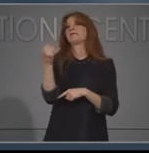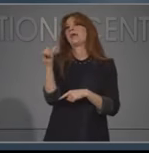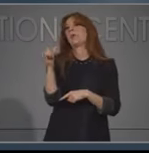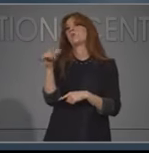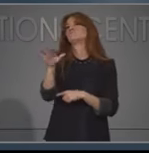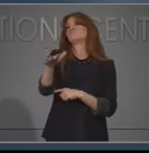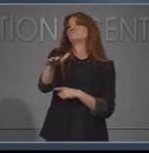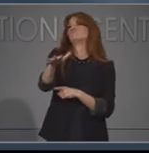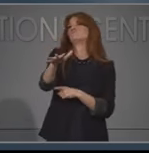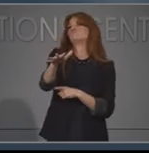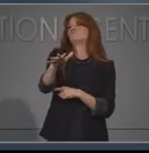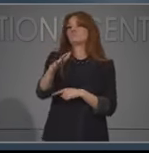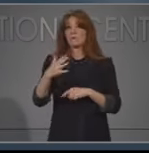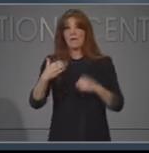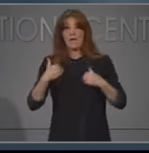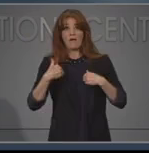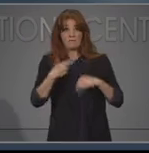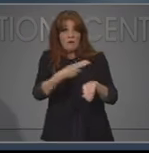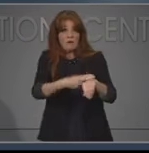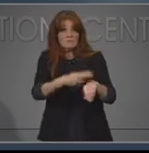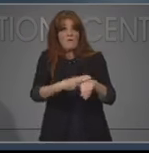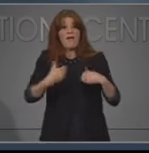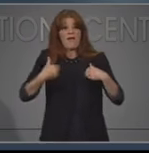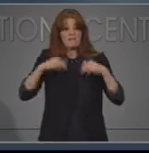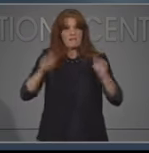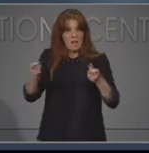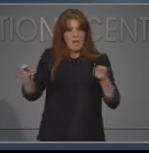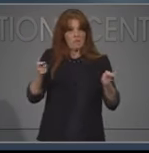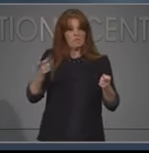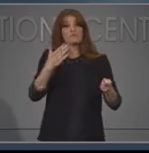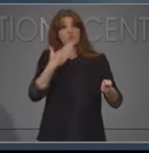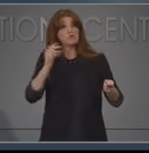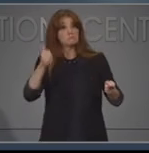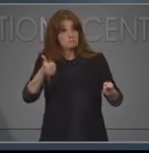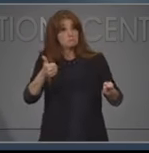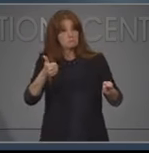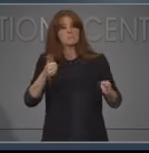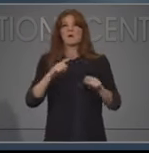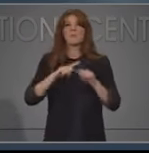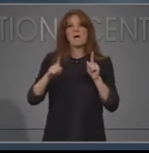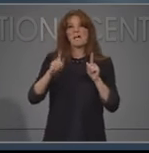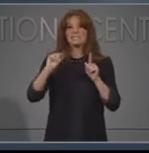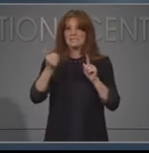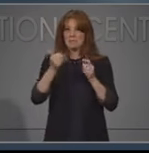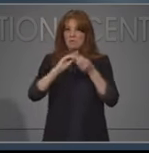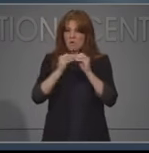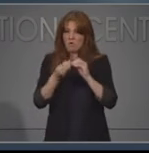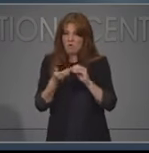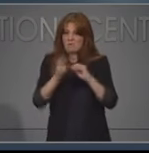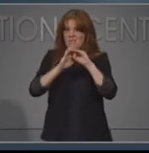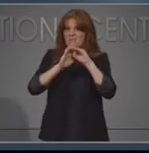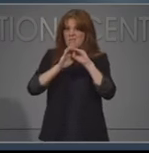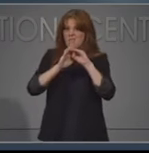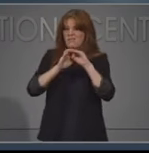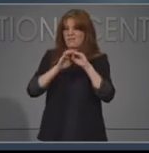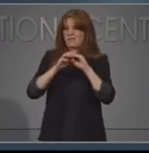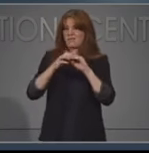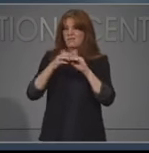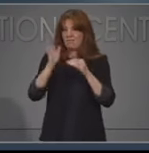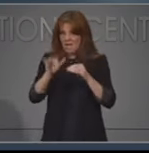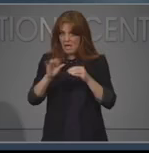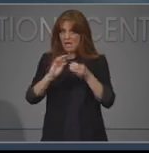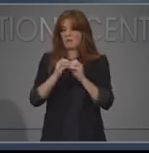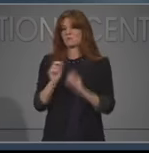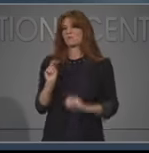line. We have hospital capacity, so that's good, but we are trending up slightly. So we're going to keep monitoring